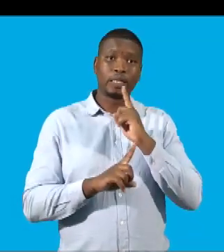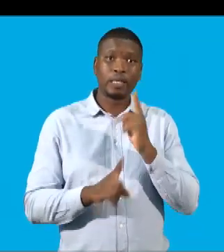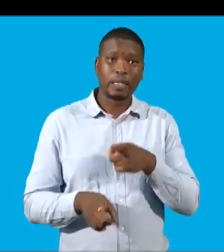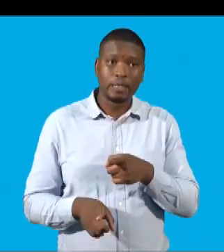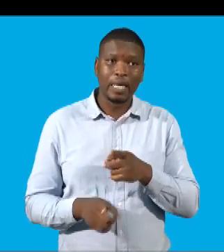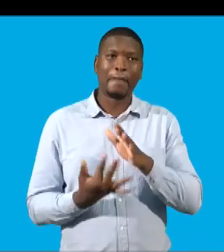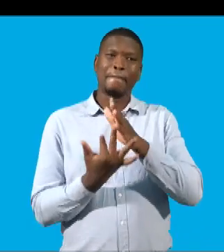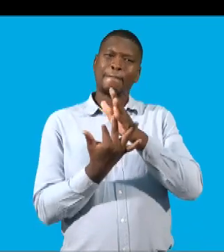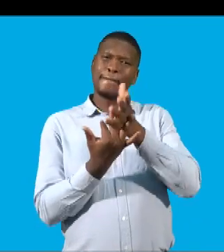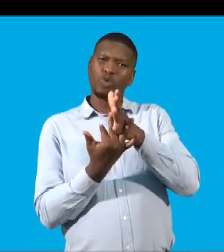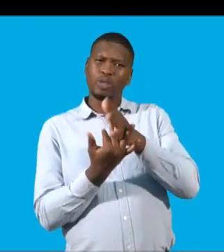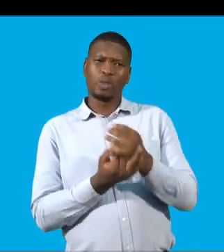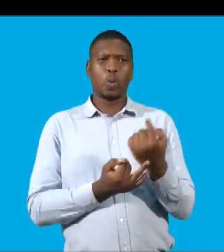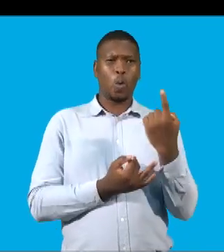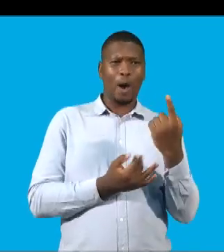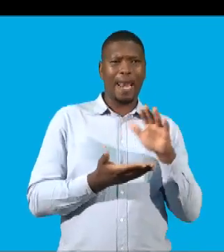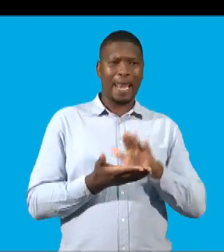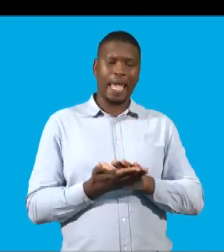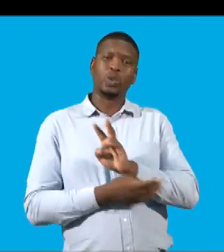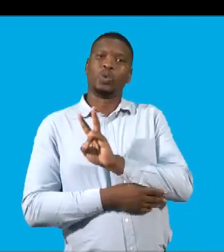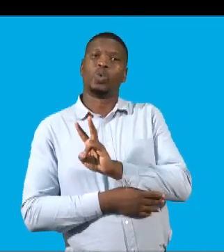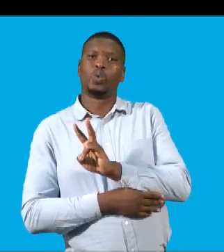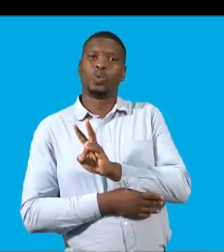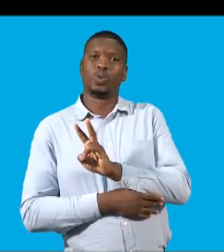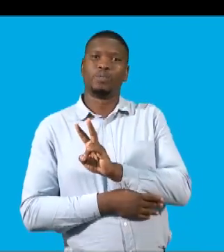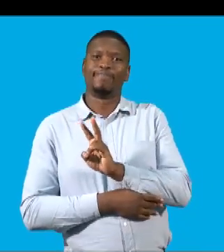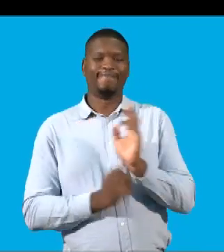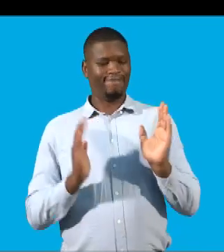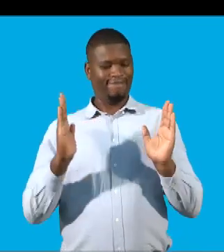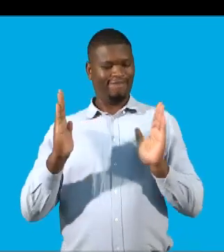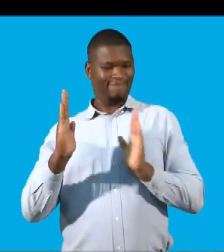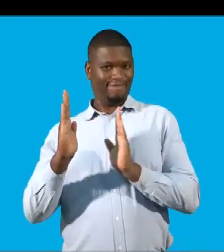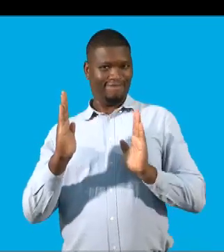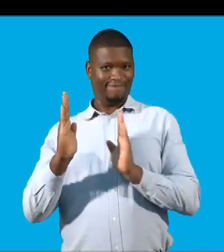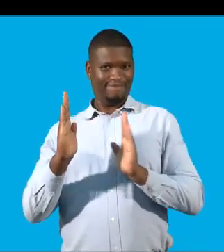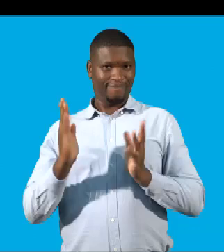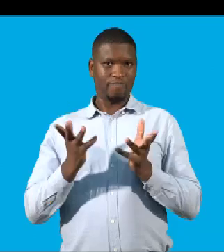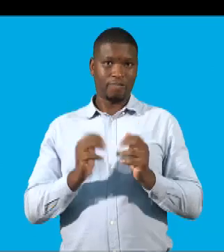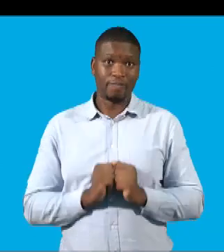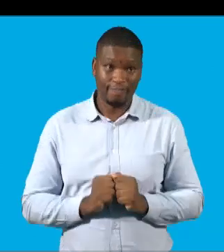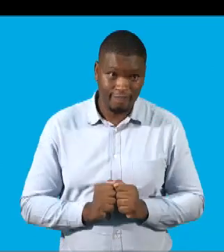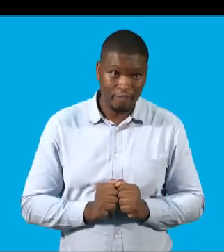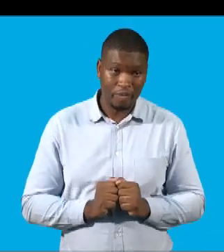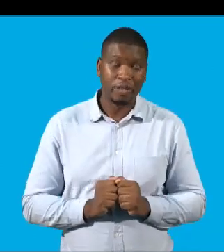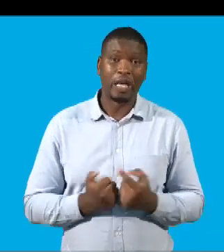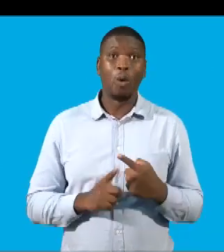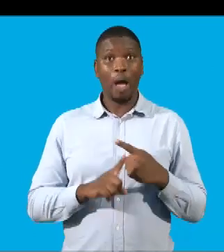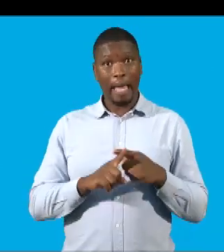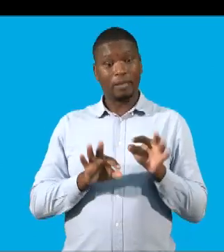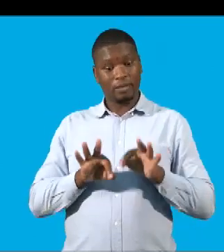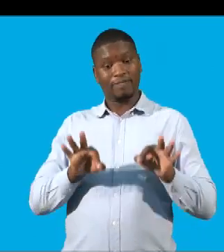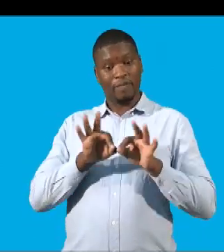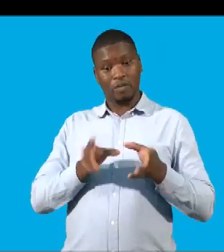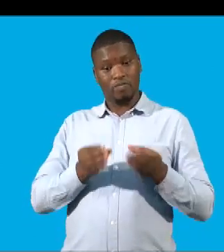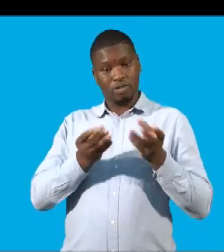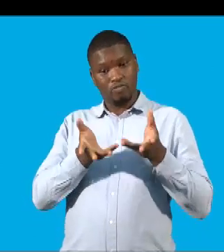be between 1 and 2. That is what the value of x is going to be. So it's